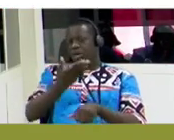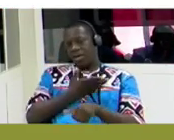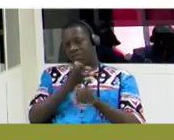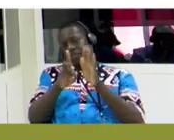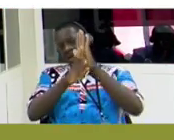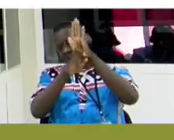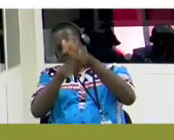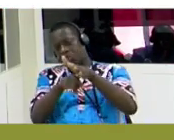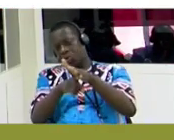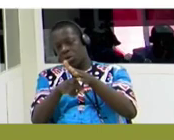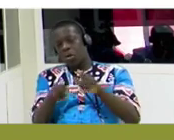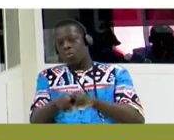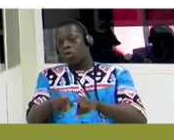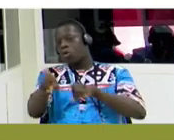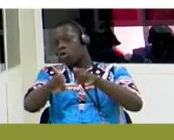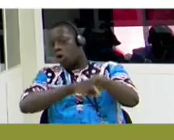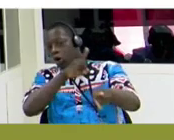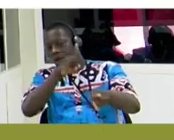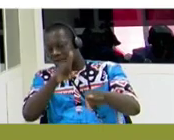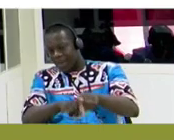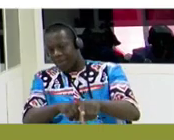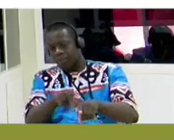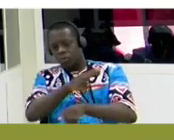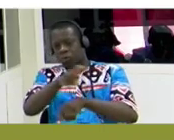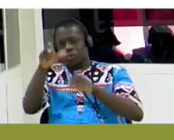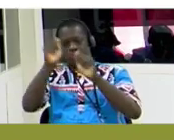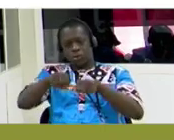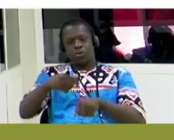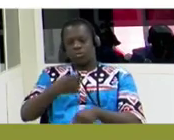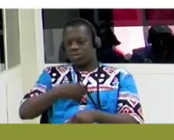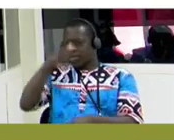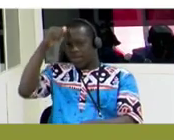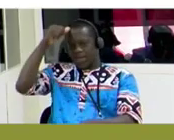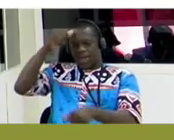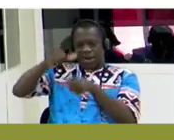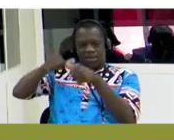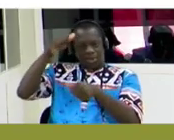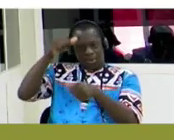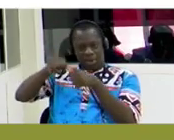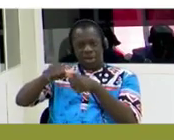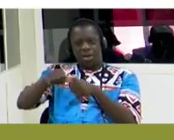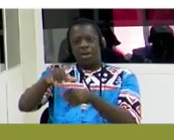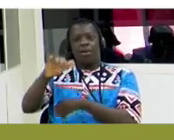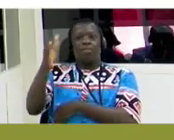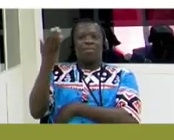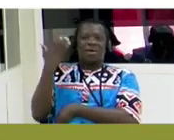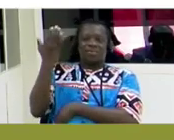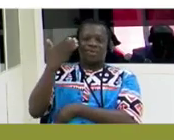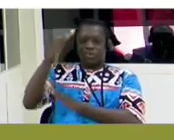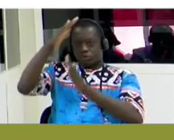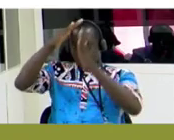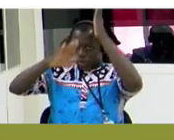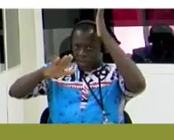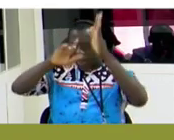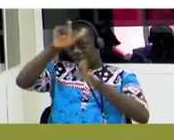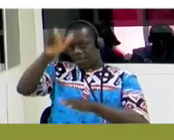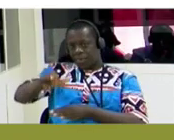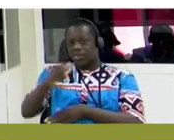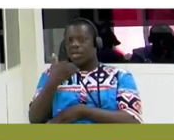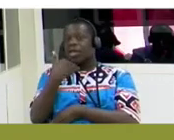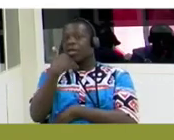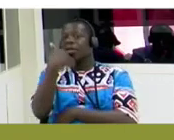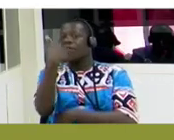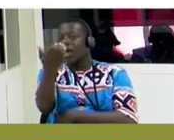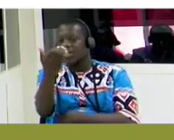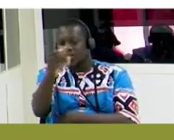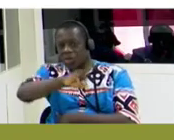has been a while, I can't remember. But even the old soldiers, when you ask them by that time, nobody will be crazy